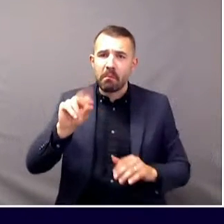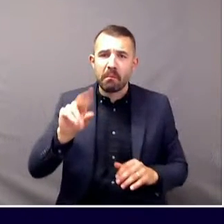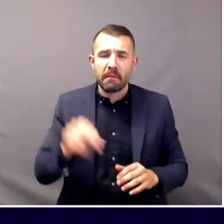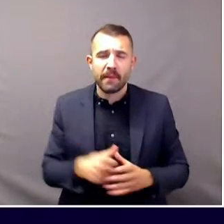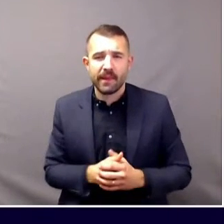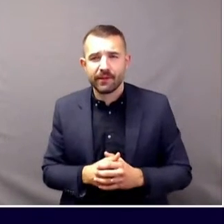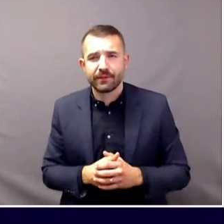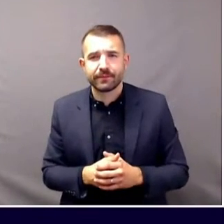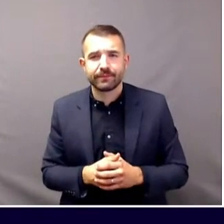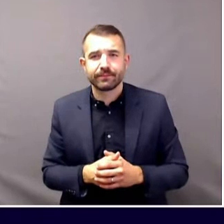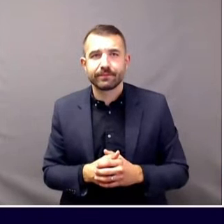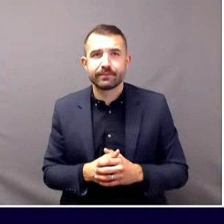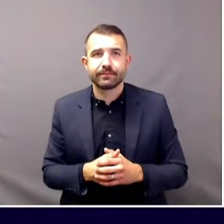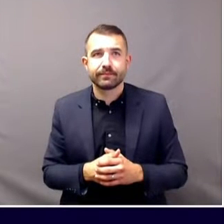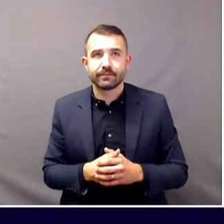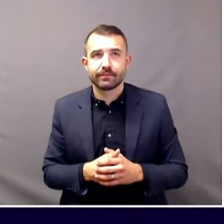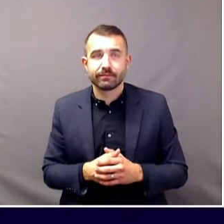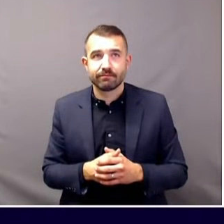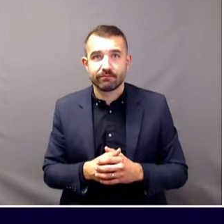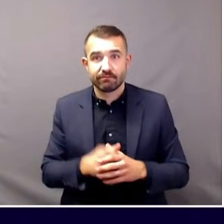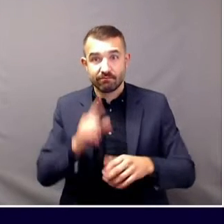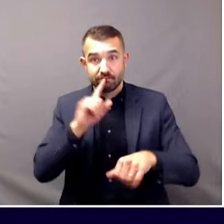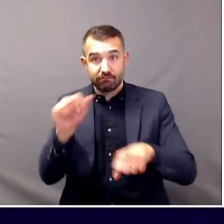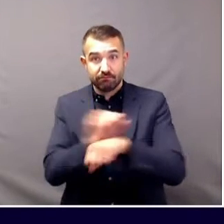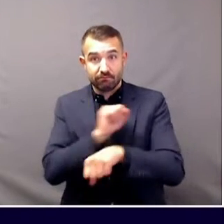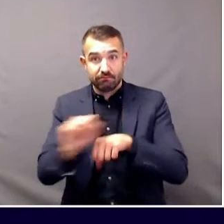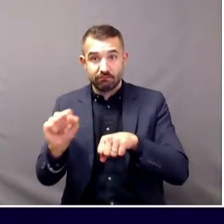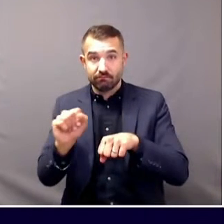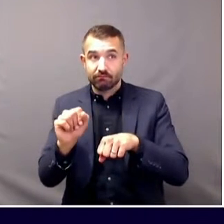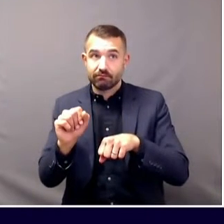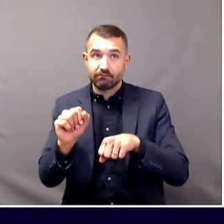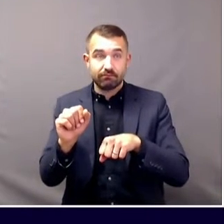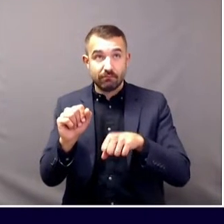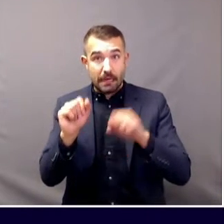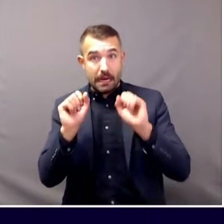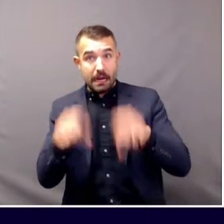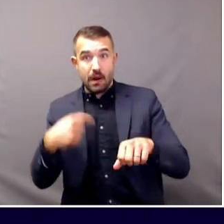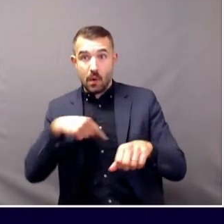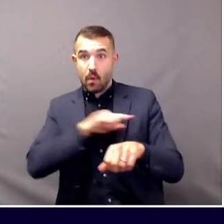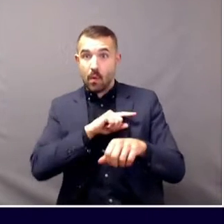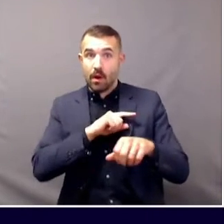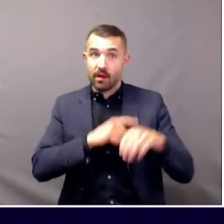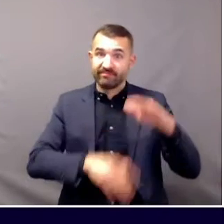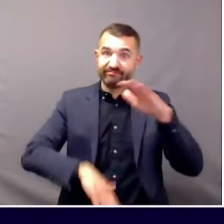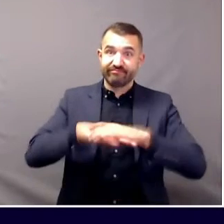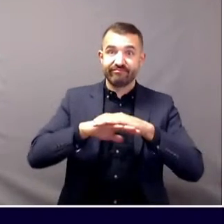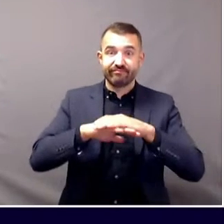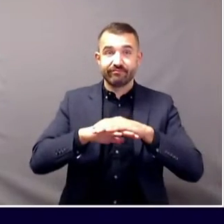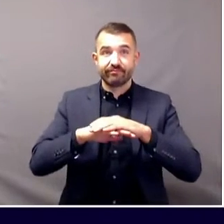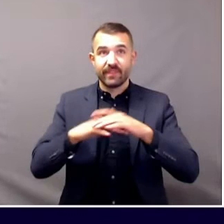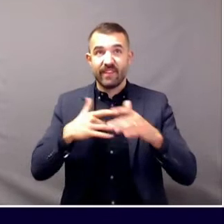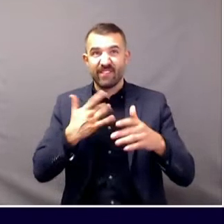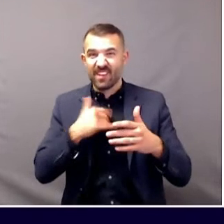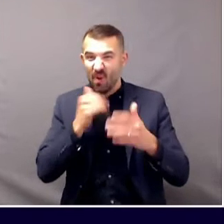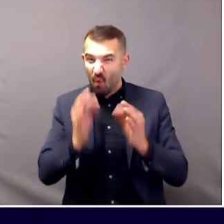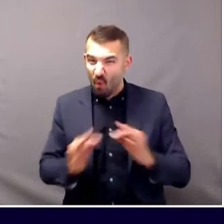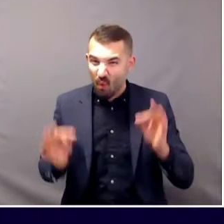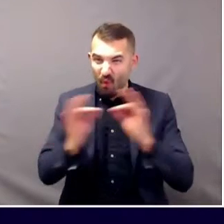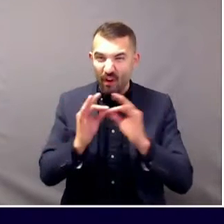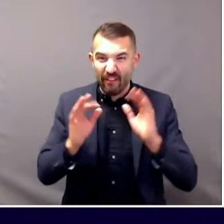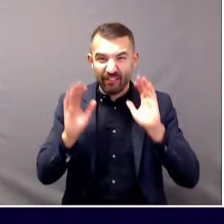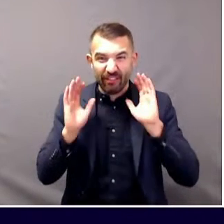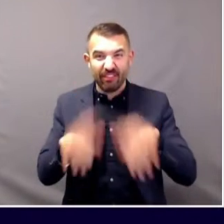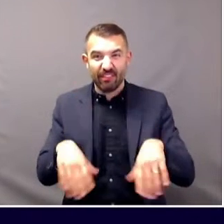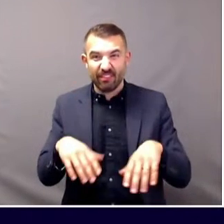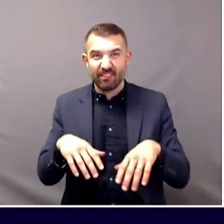there is a theoretical upper bound beyond which contact tracing loses its efficacy. I've